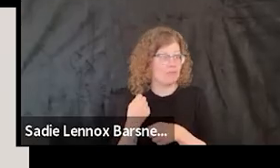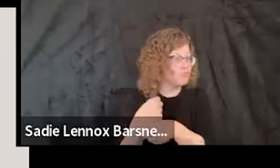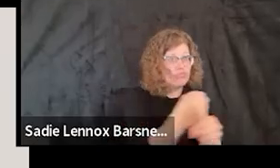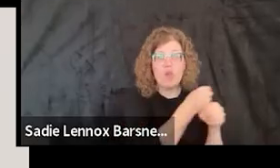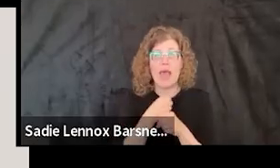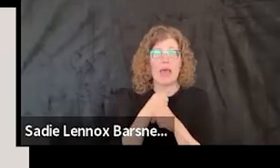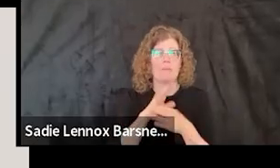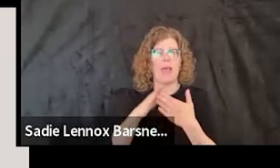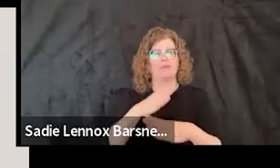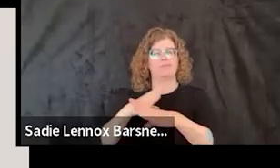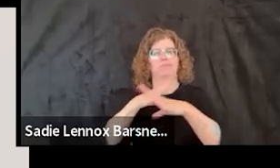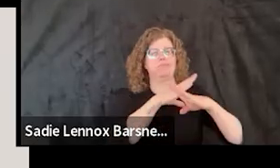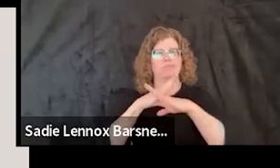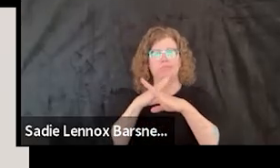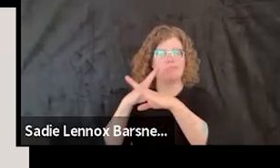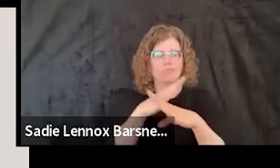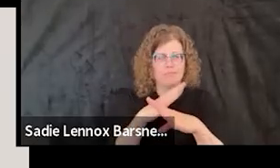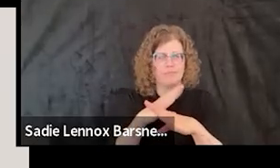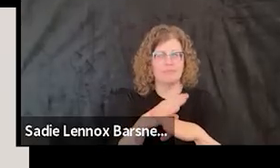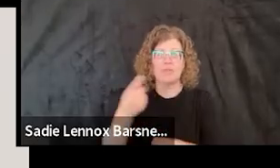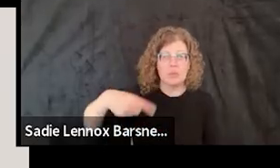who are seeking and deserving of support.